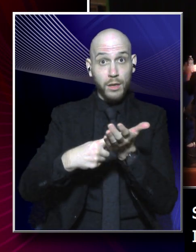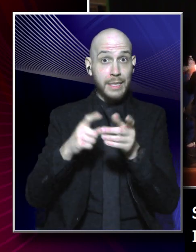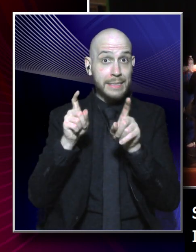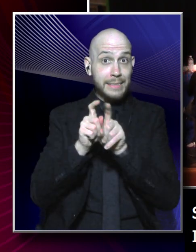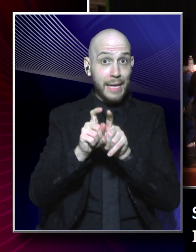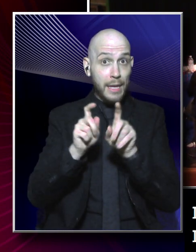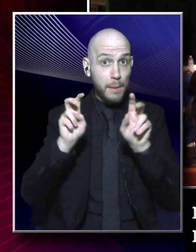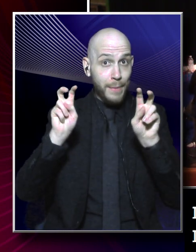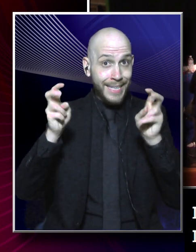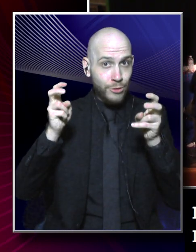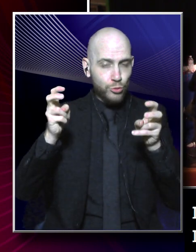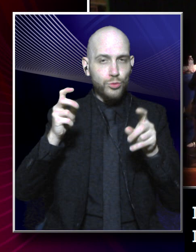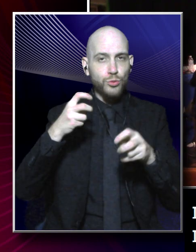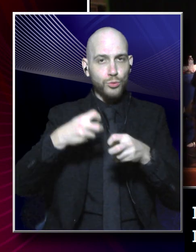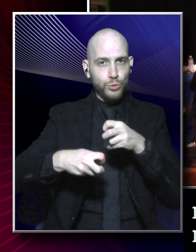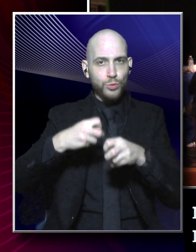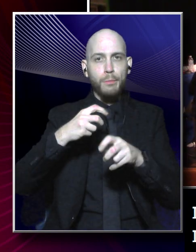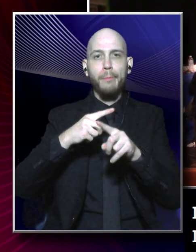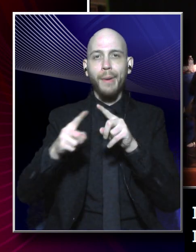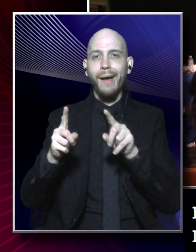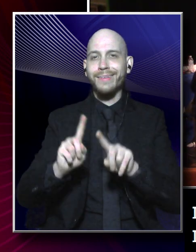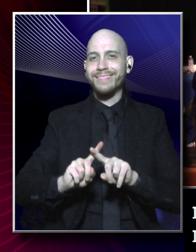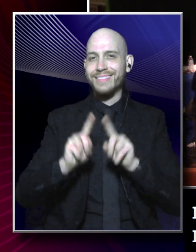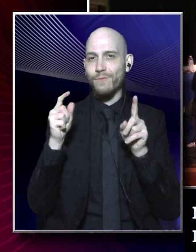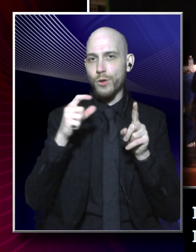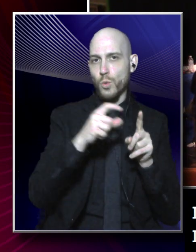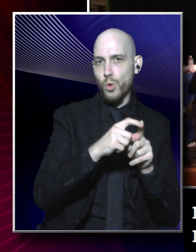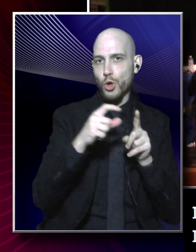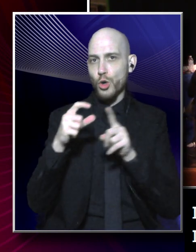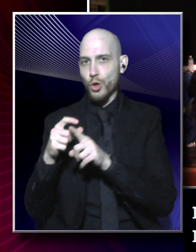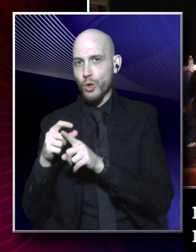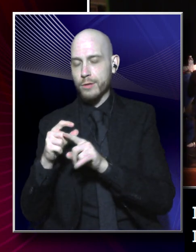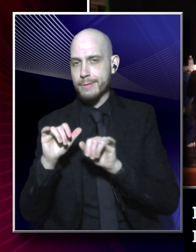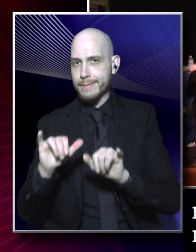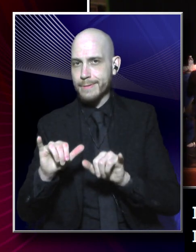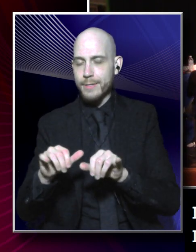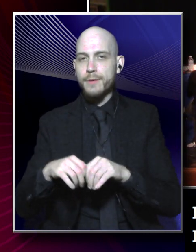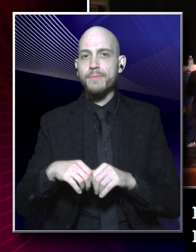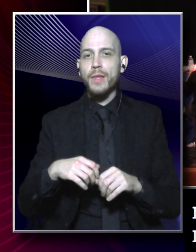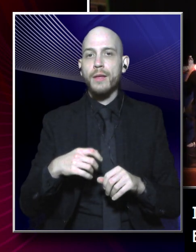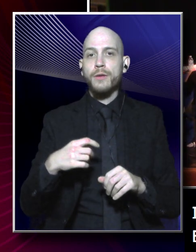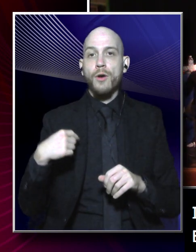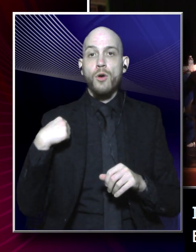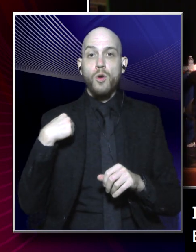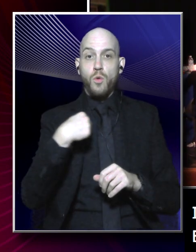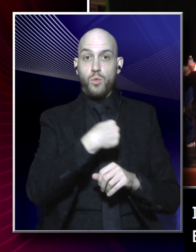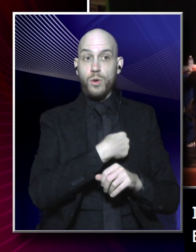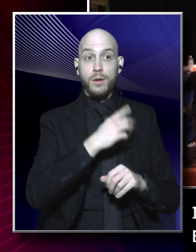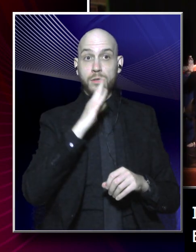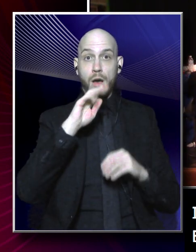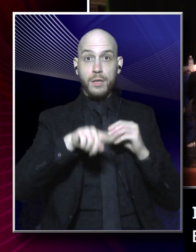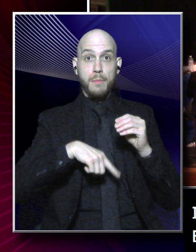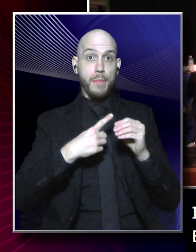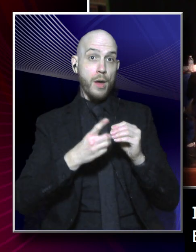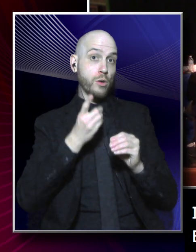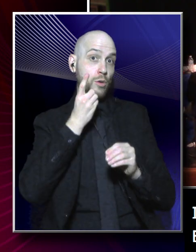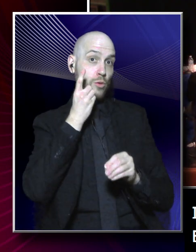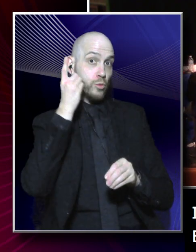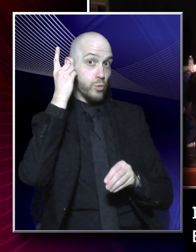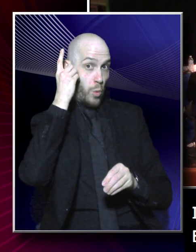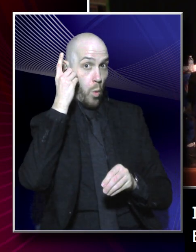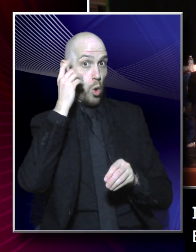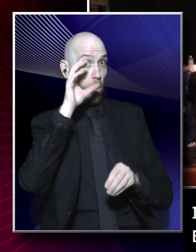about it. So there's a difference about the physical buildings called the dorms on the Tucson campus and